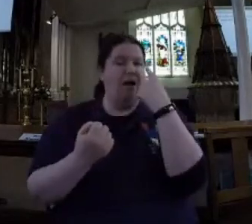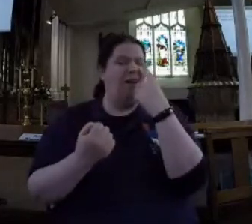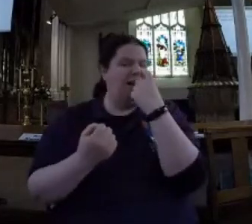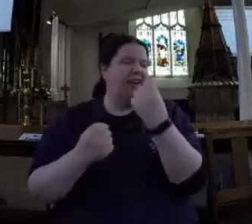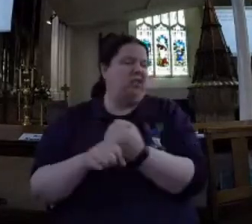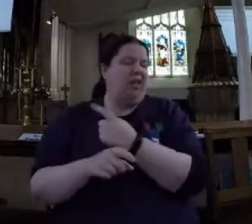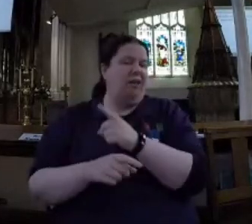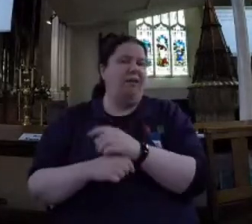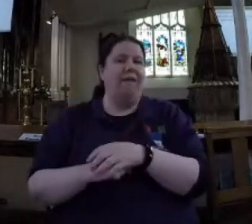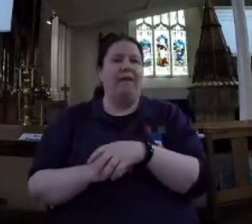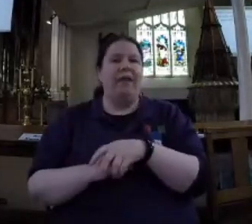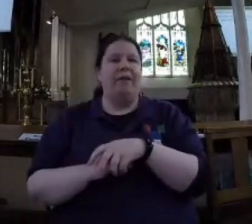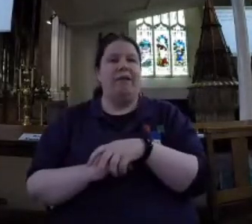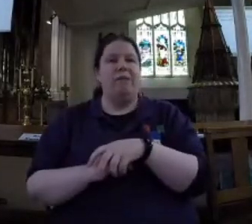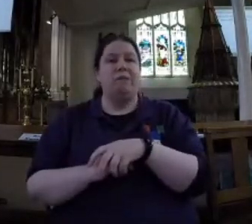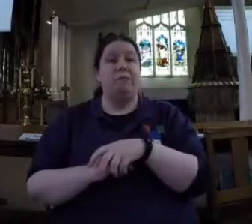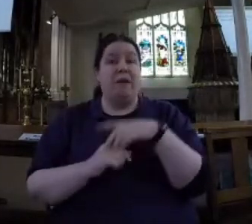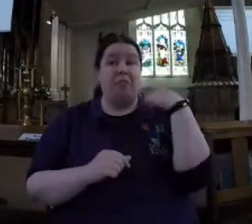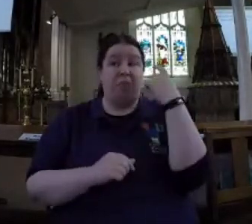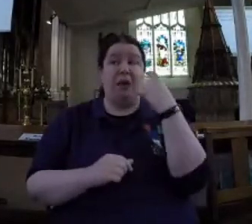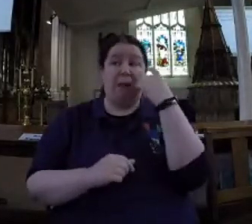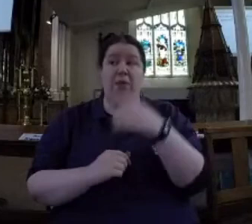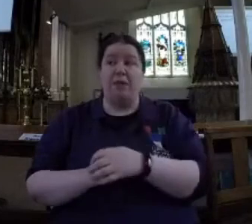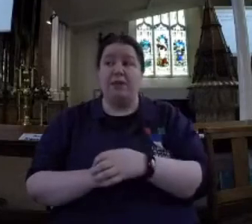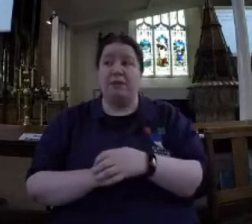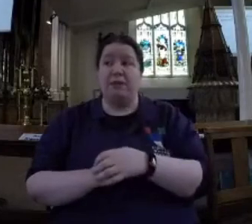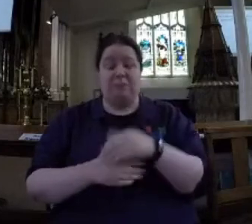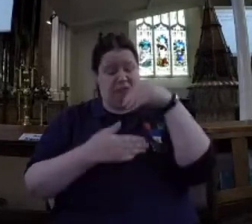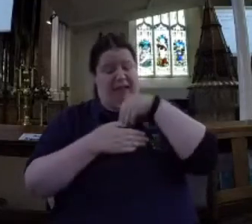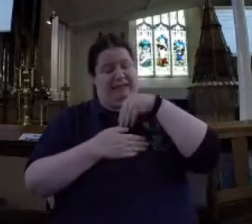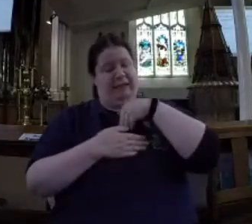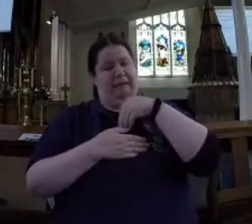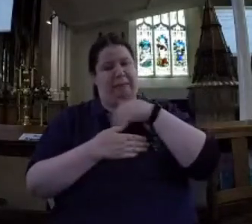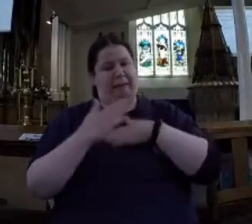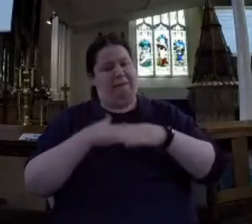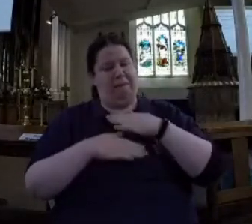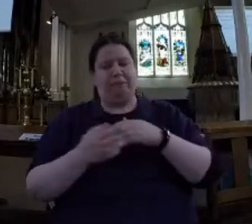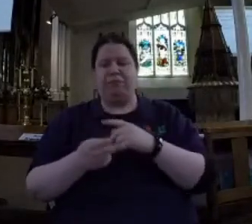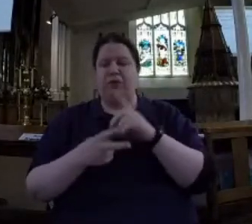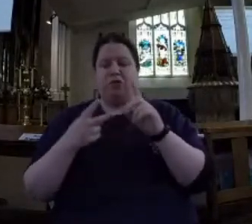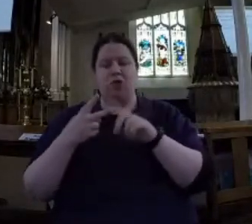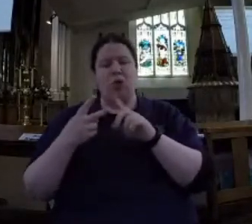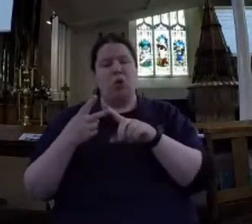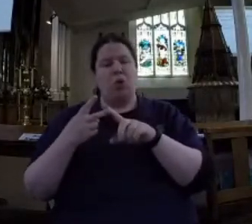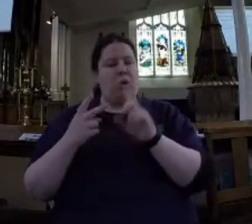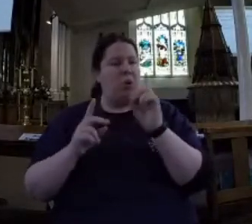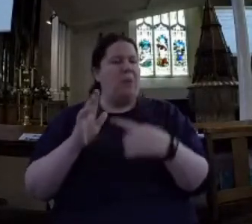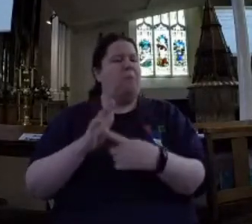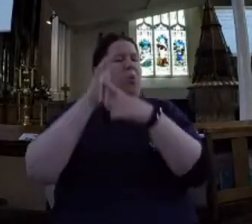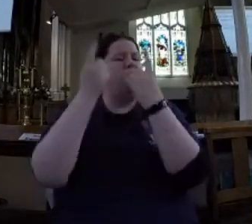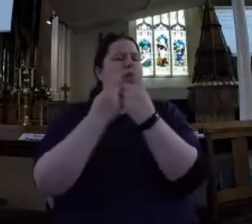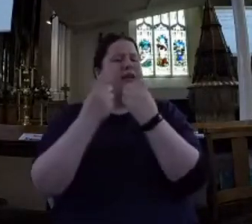it? You might want to think about that. That's about integrity. What are the important things in your life that you need to